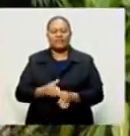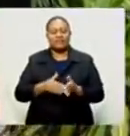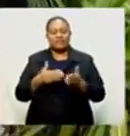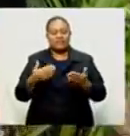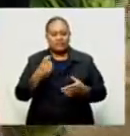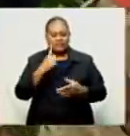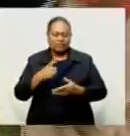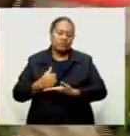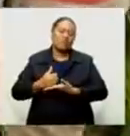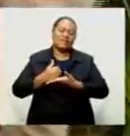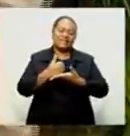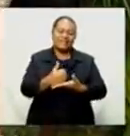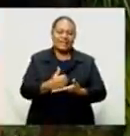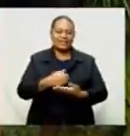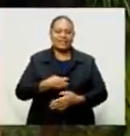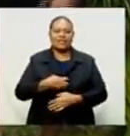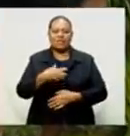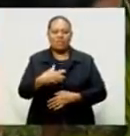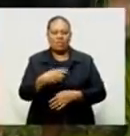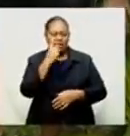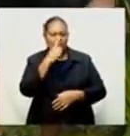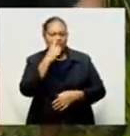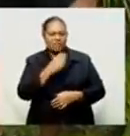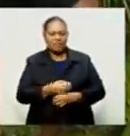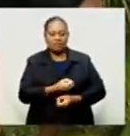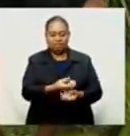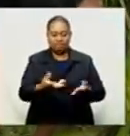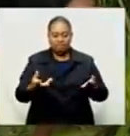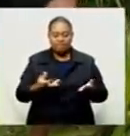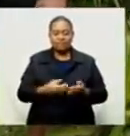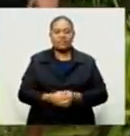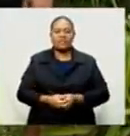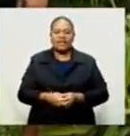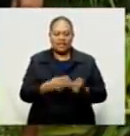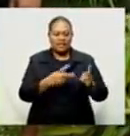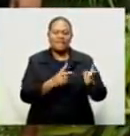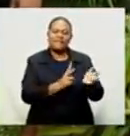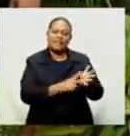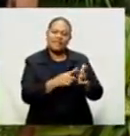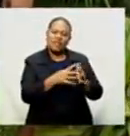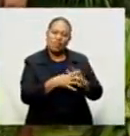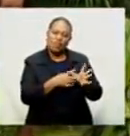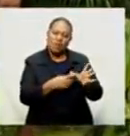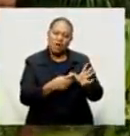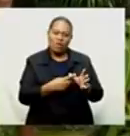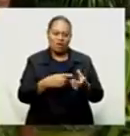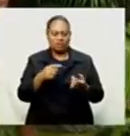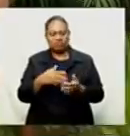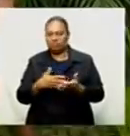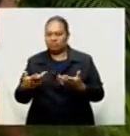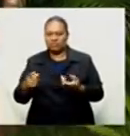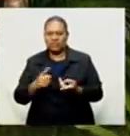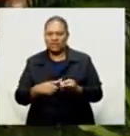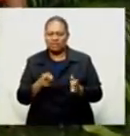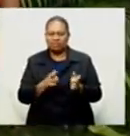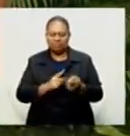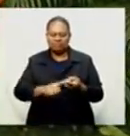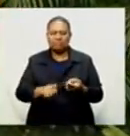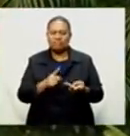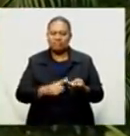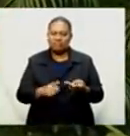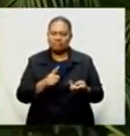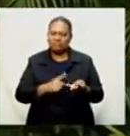to assist more people, having already distributed food in Viwawa, Nasasa, Ravondrau, Vuninokonoko,